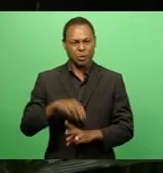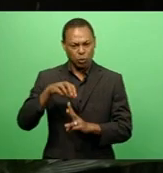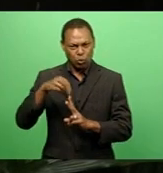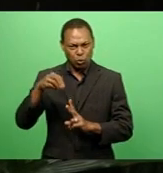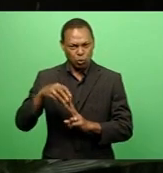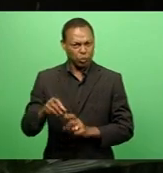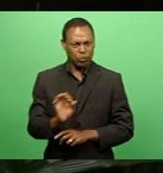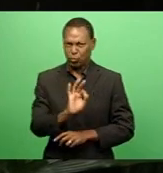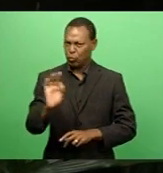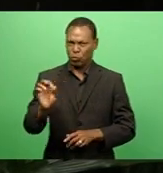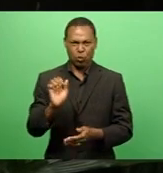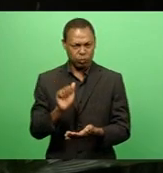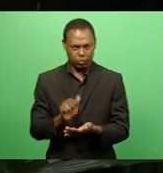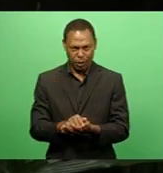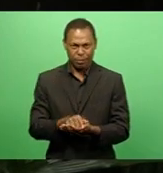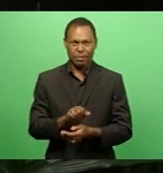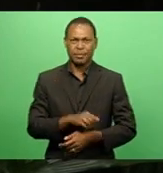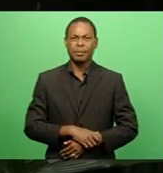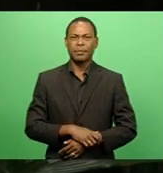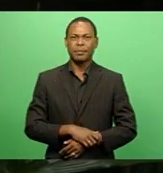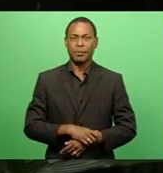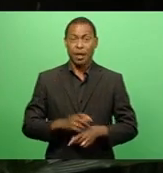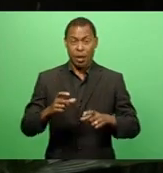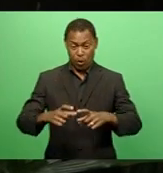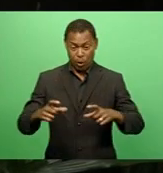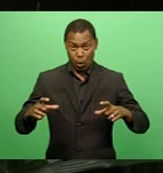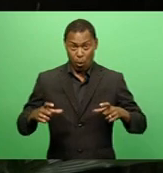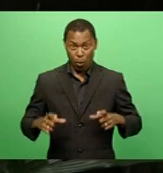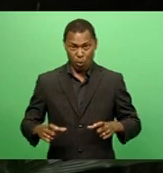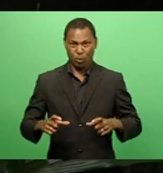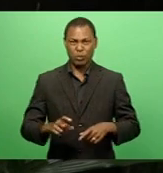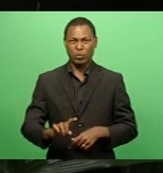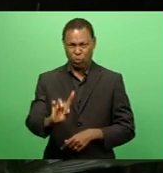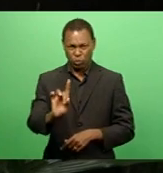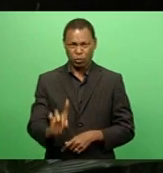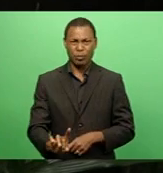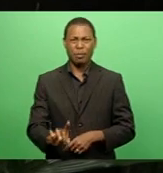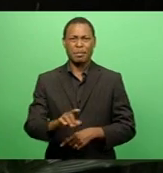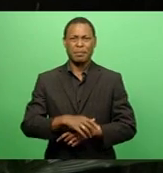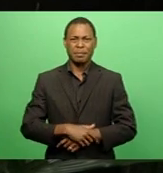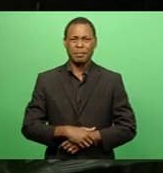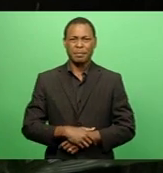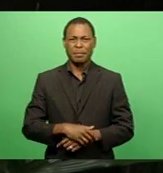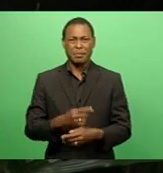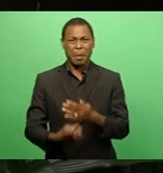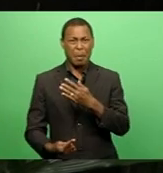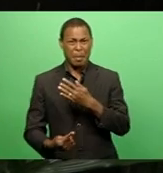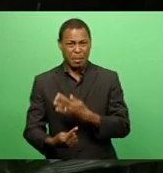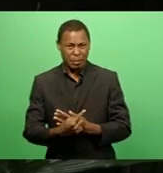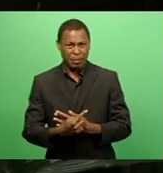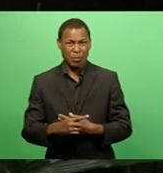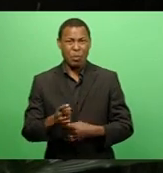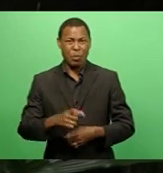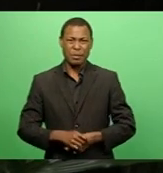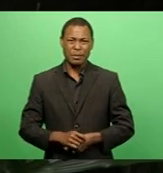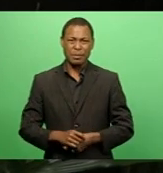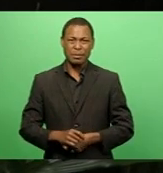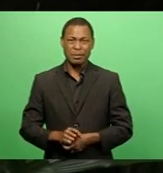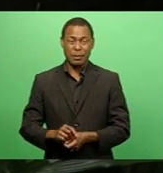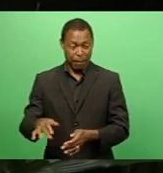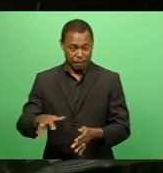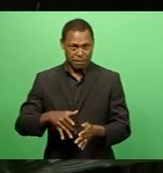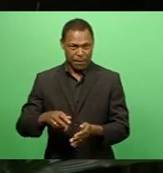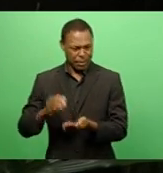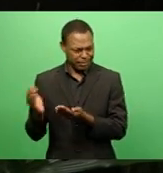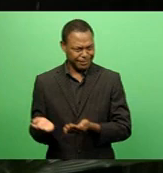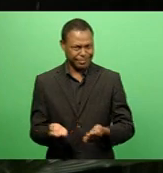illegal. In the Suva Civil High Court, businessman and financial member of SODELPA, Choni Rayawa, filed a similar